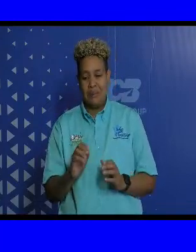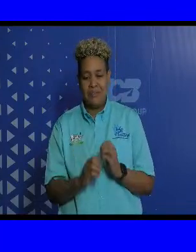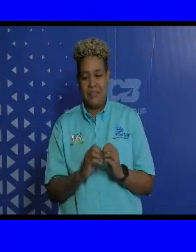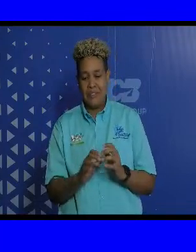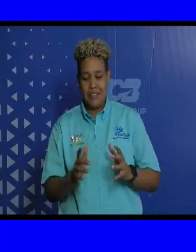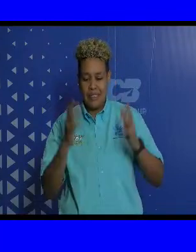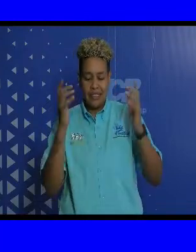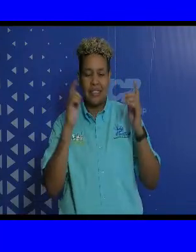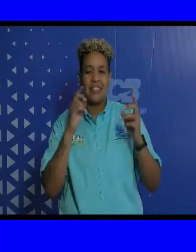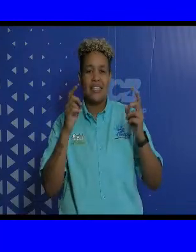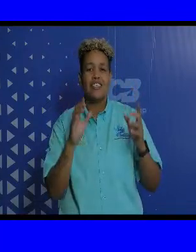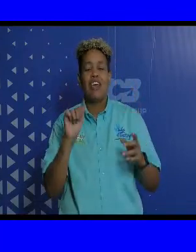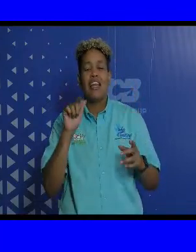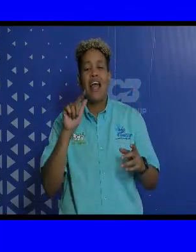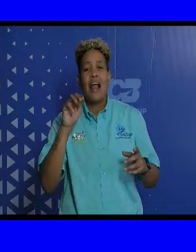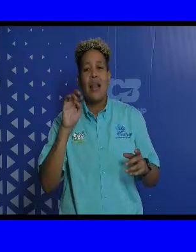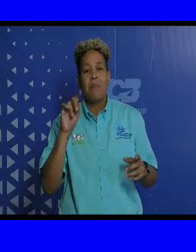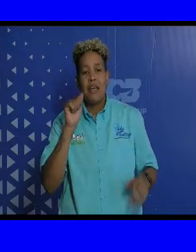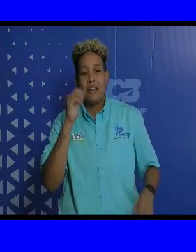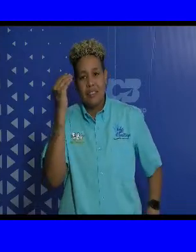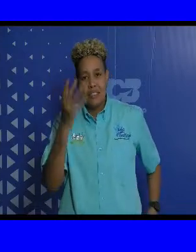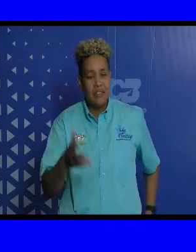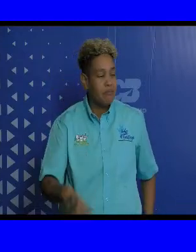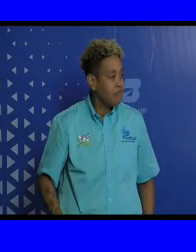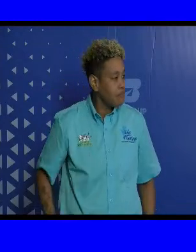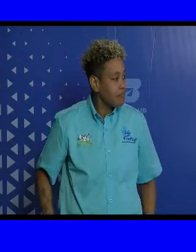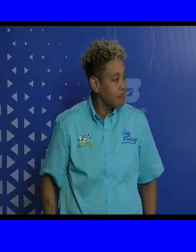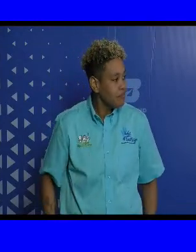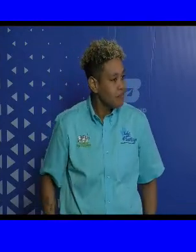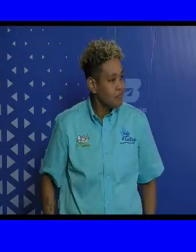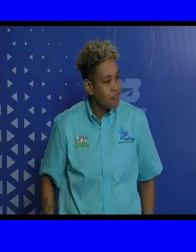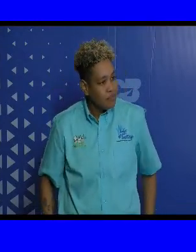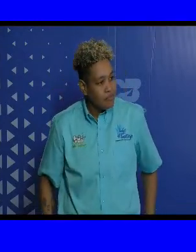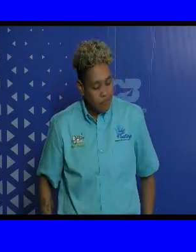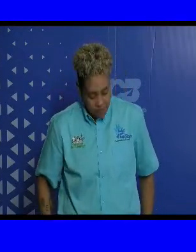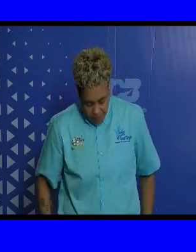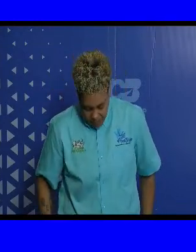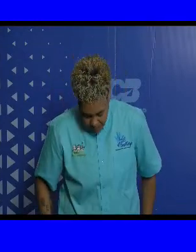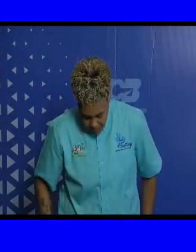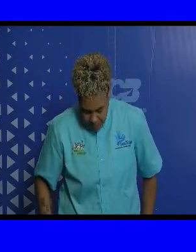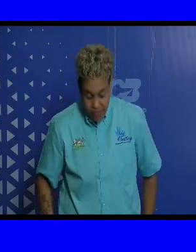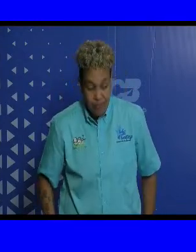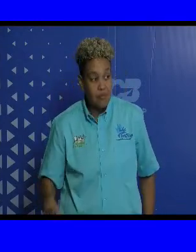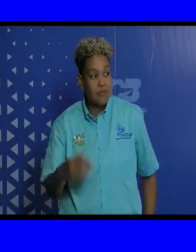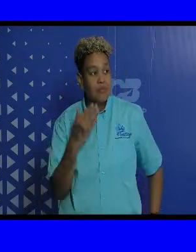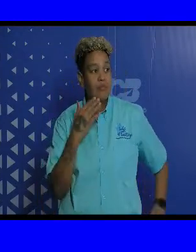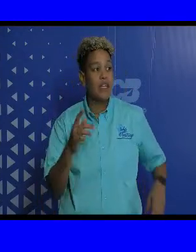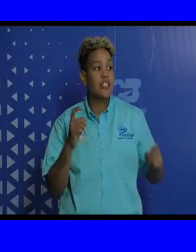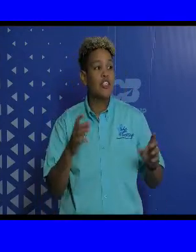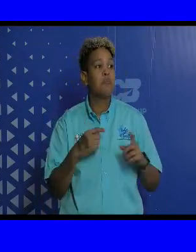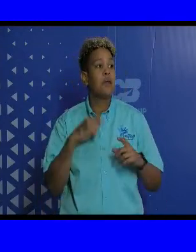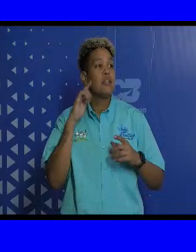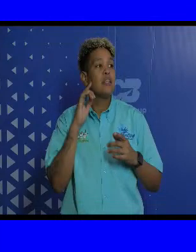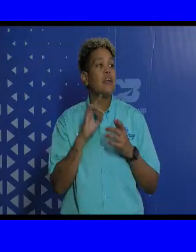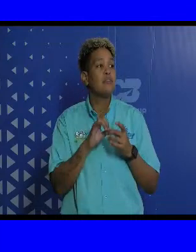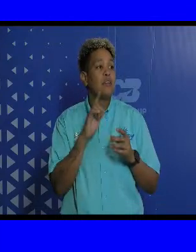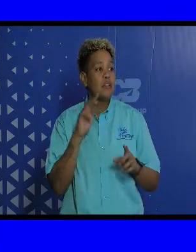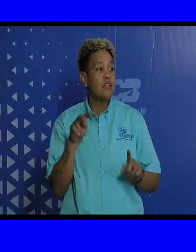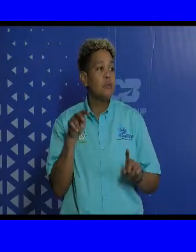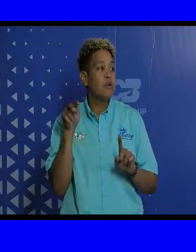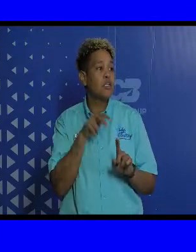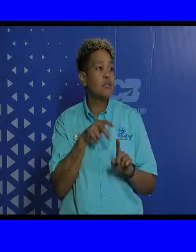as Director Almeida mentioned. All right, thanks, Chairman. And I think in the context of